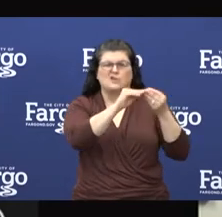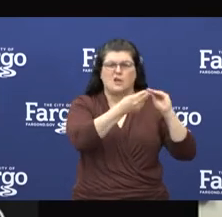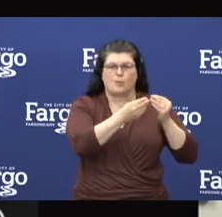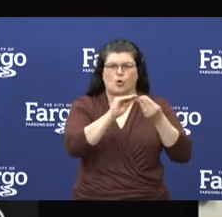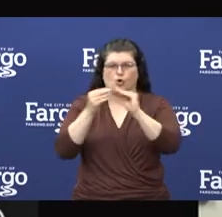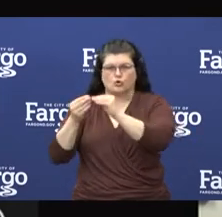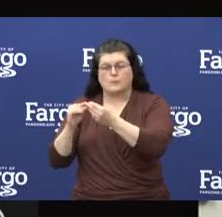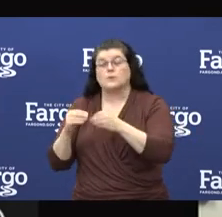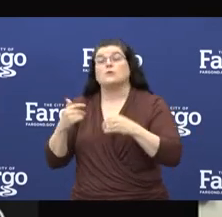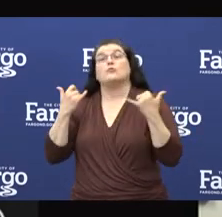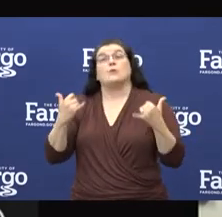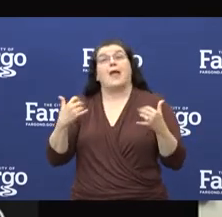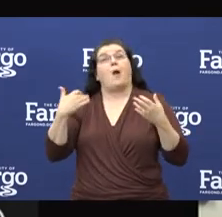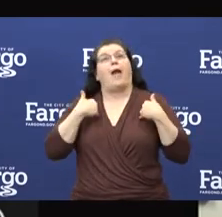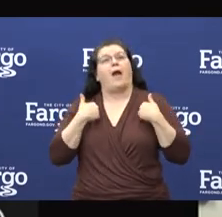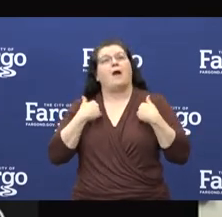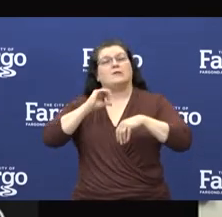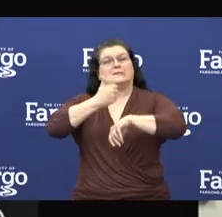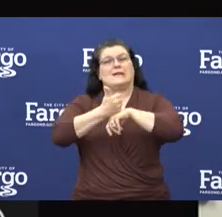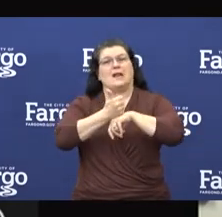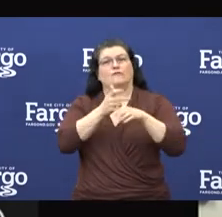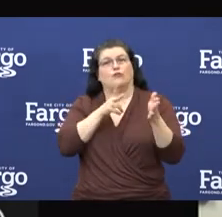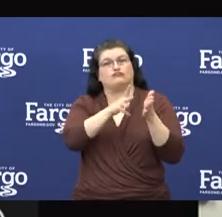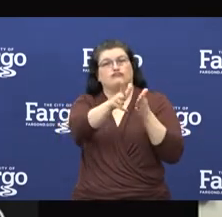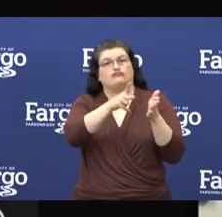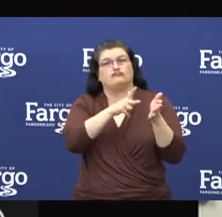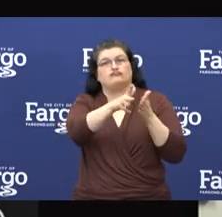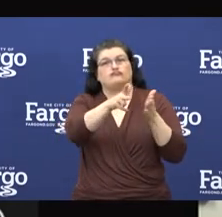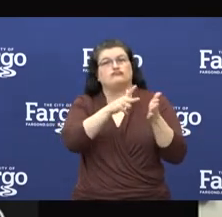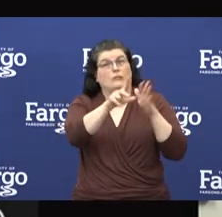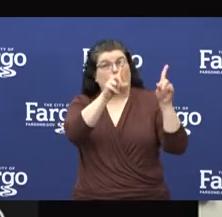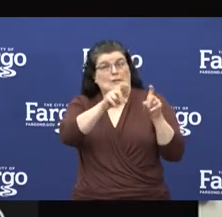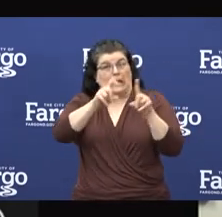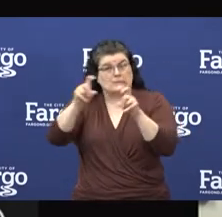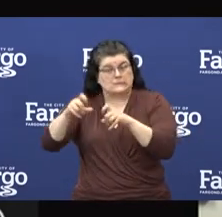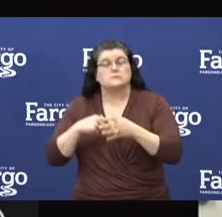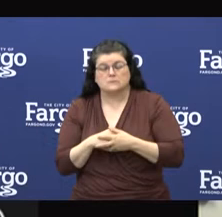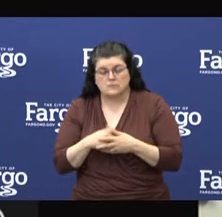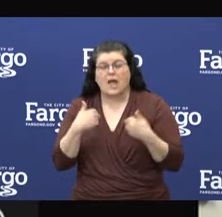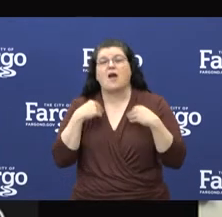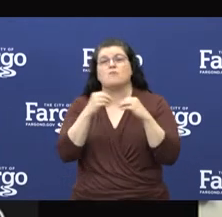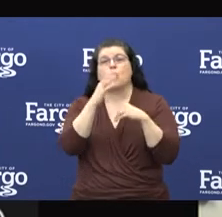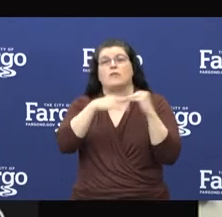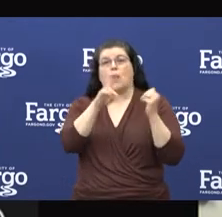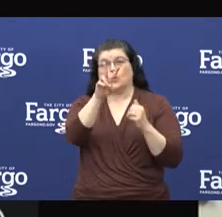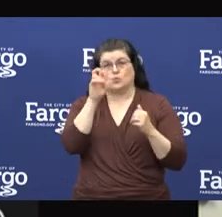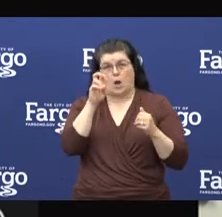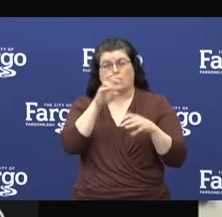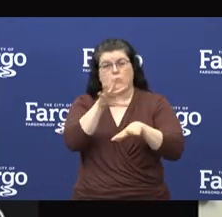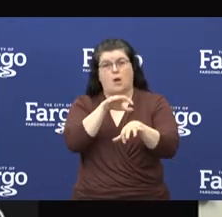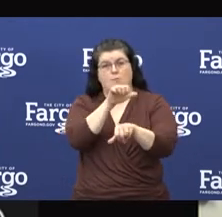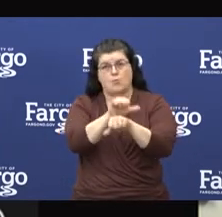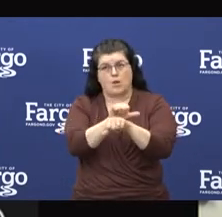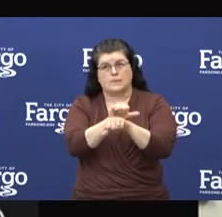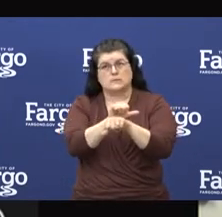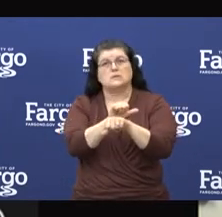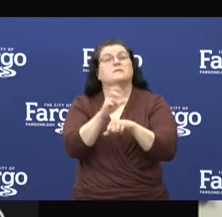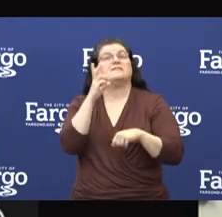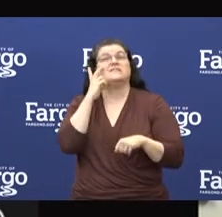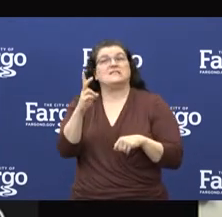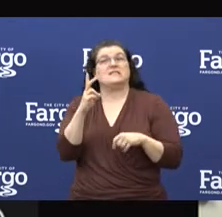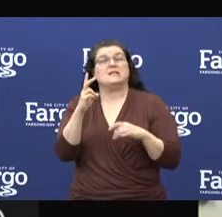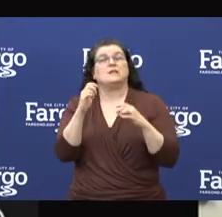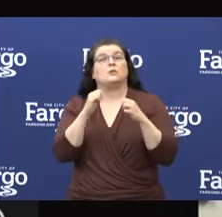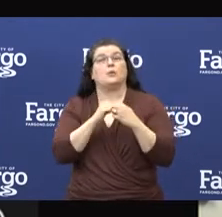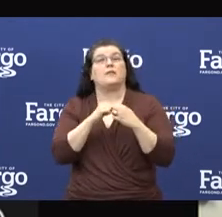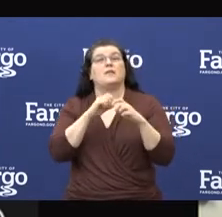drive-through testing appointments are at higher numbers now, daily well over 200 appointments are being seen. This has in part